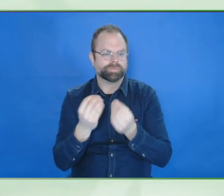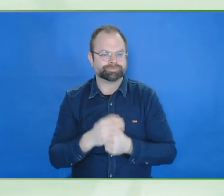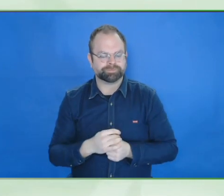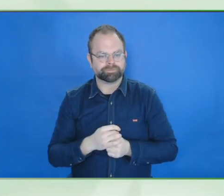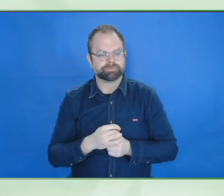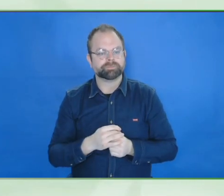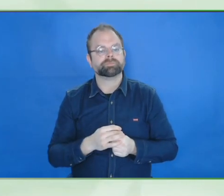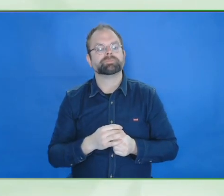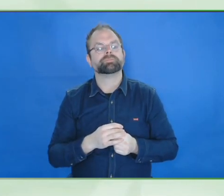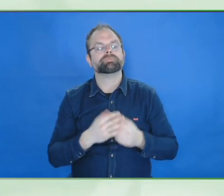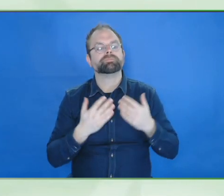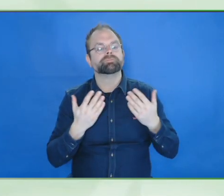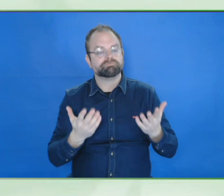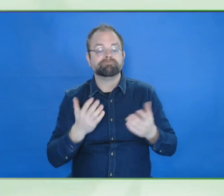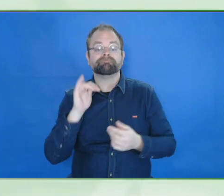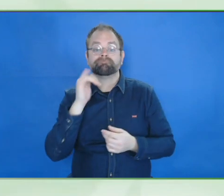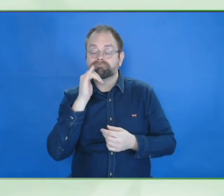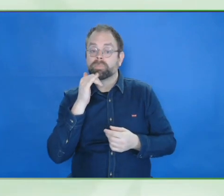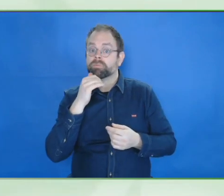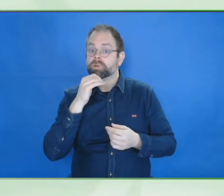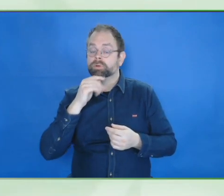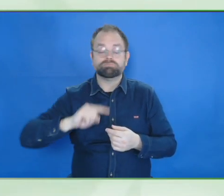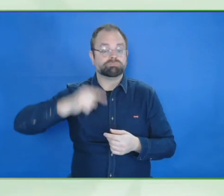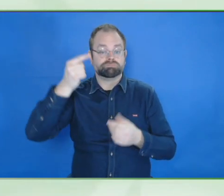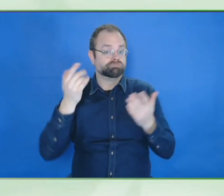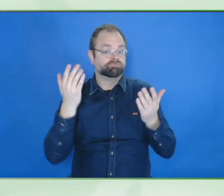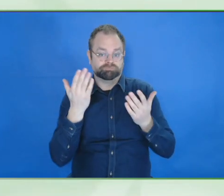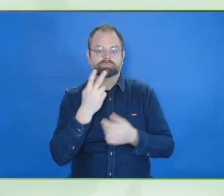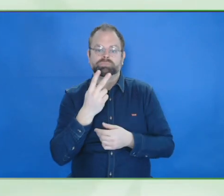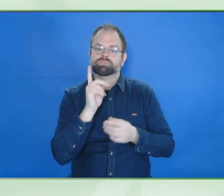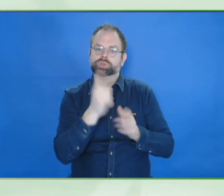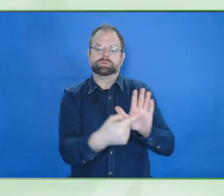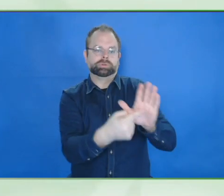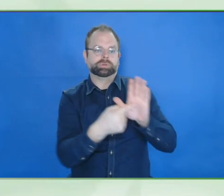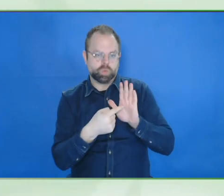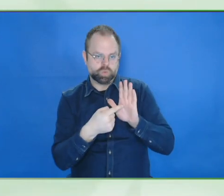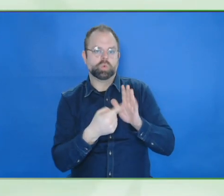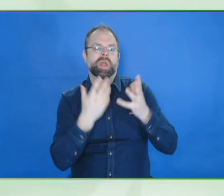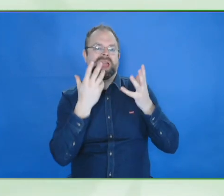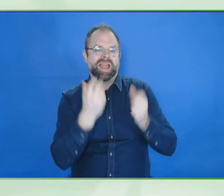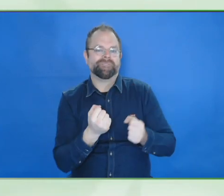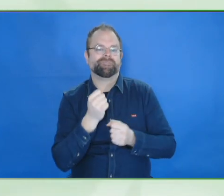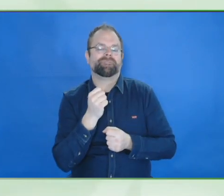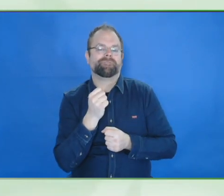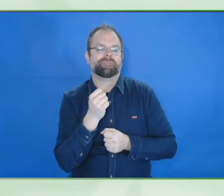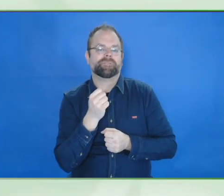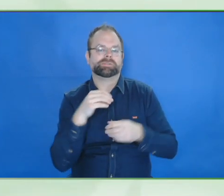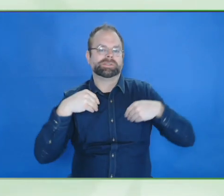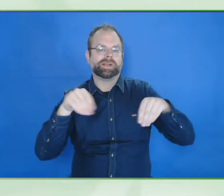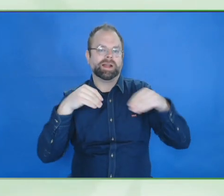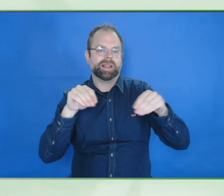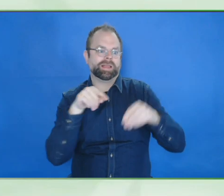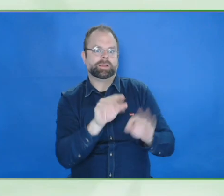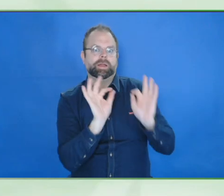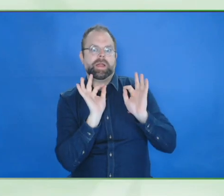I changed the position. I'm the entrepreneur, and I want to know from the people. Why